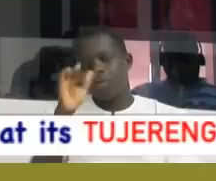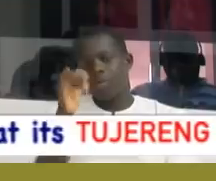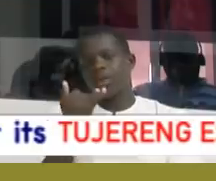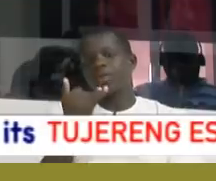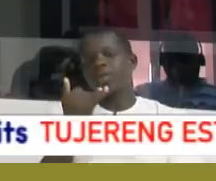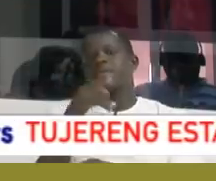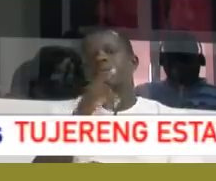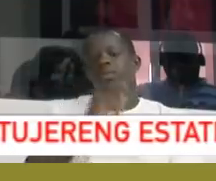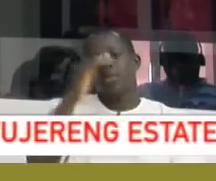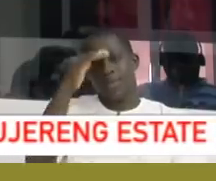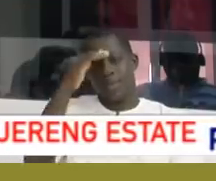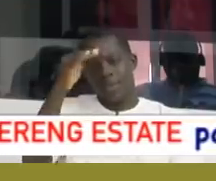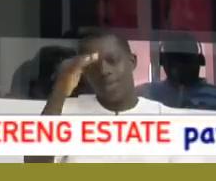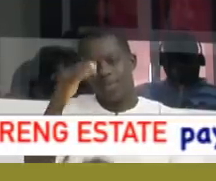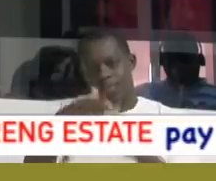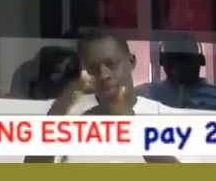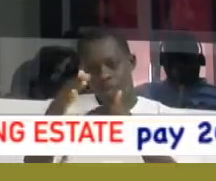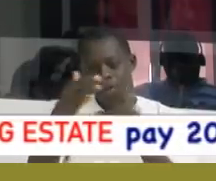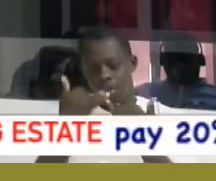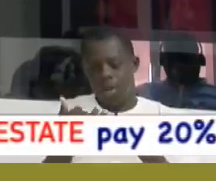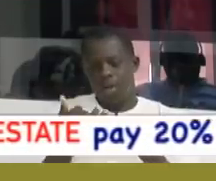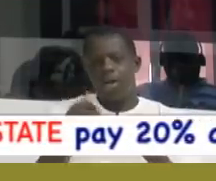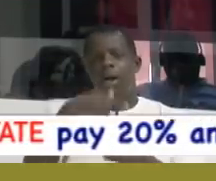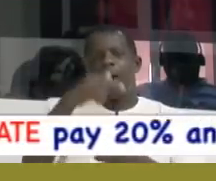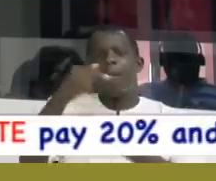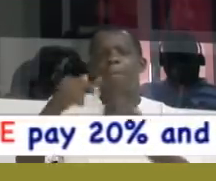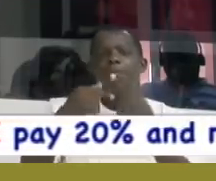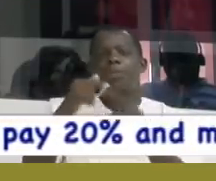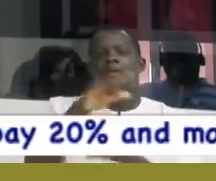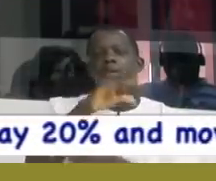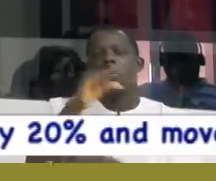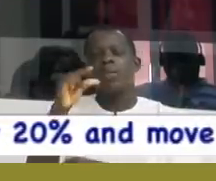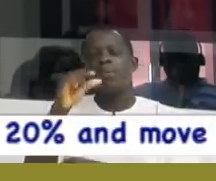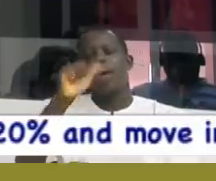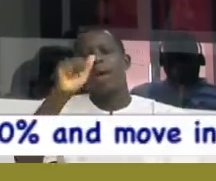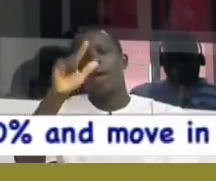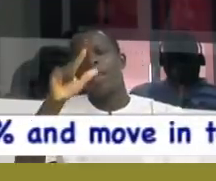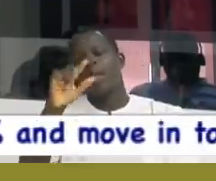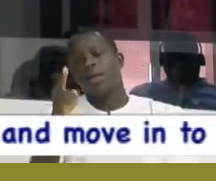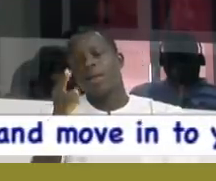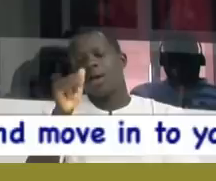So now let's proceed with regards to Alhaji Kebe.